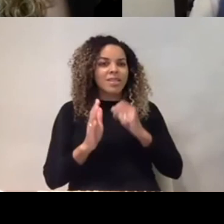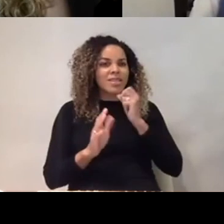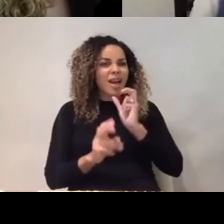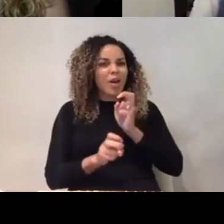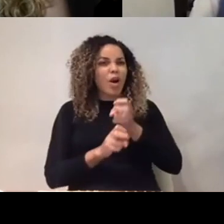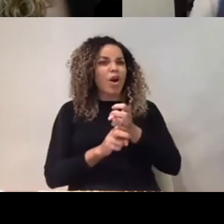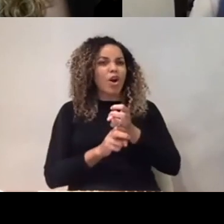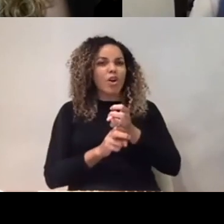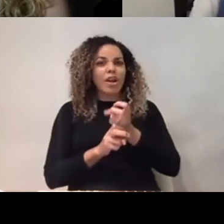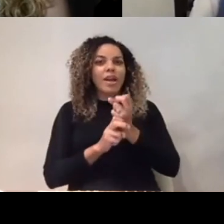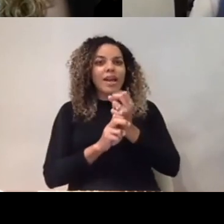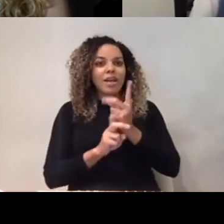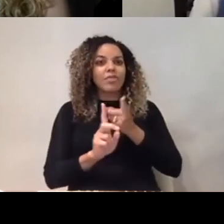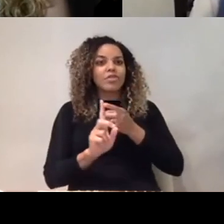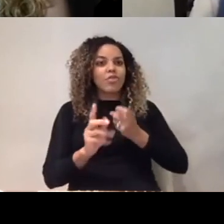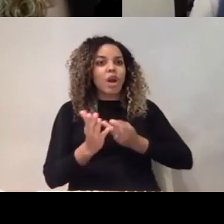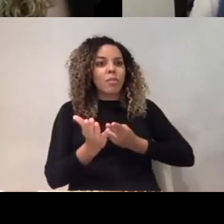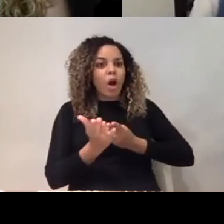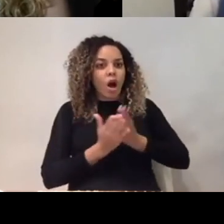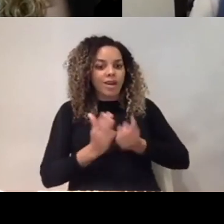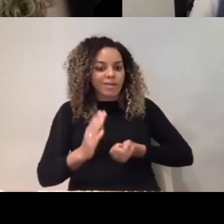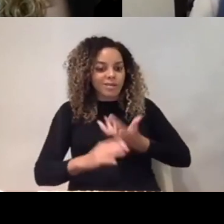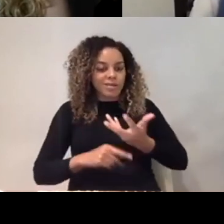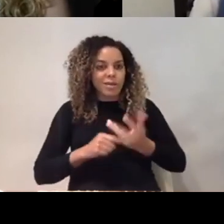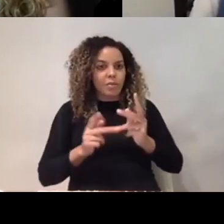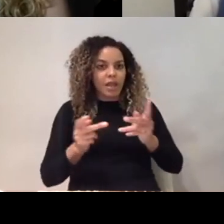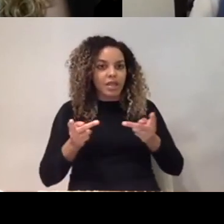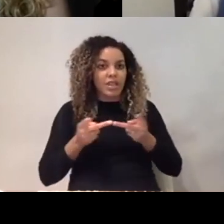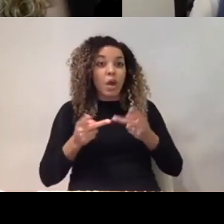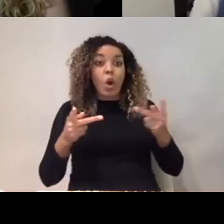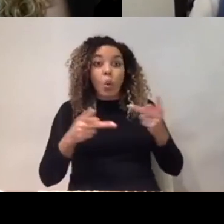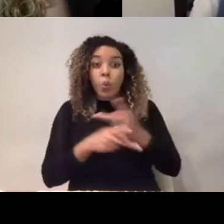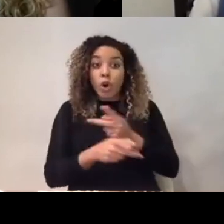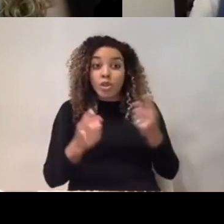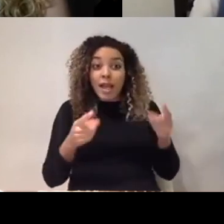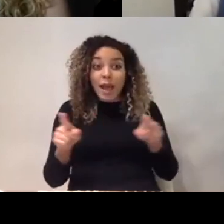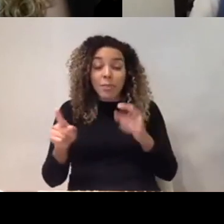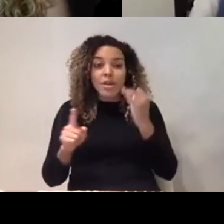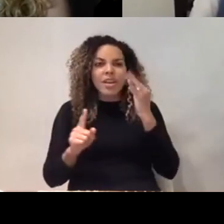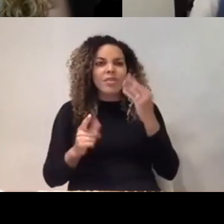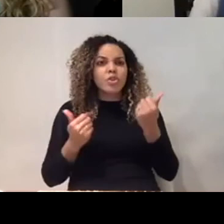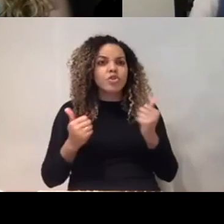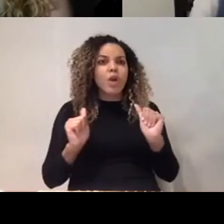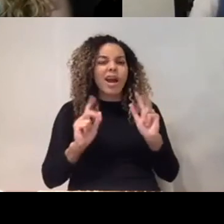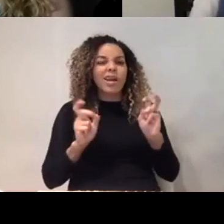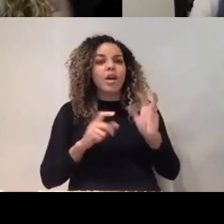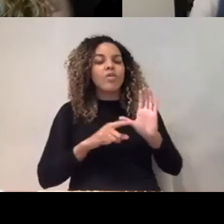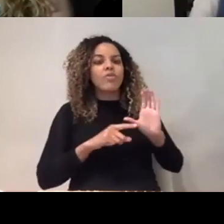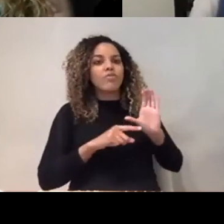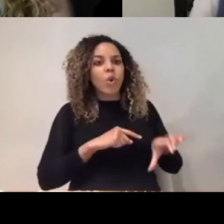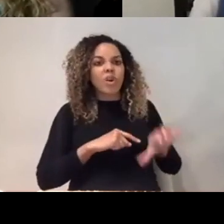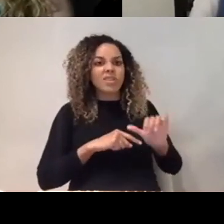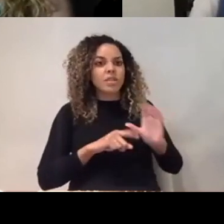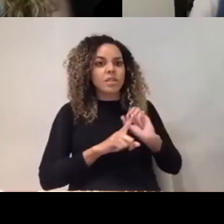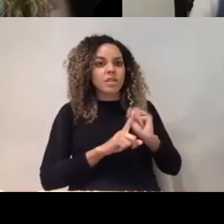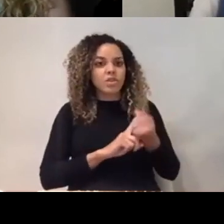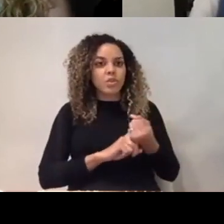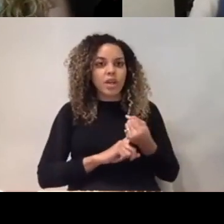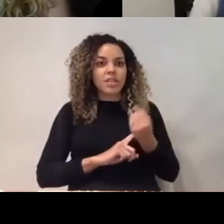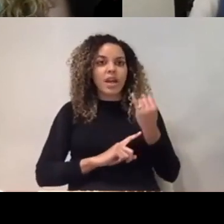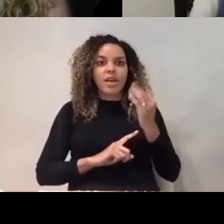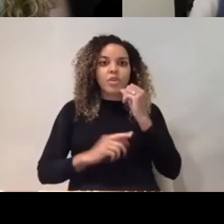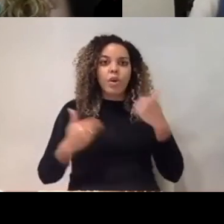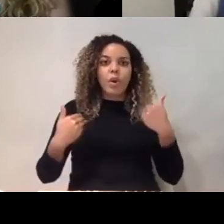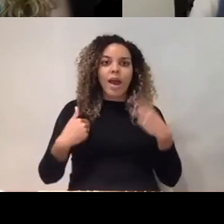honest place. I think the worst version of it is trying to force it. Because if you don't have someone like Kayla, and if you don't have someone like Steve, or if we don't have someone like you,